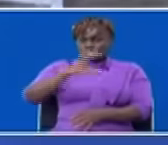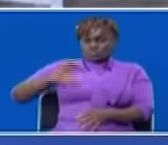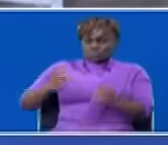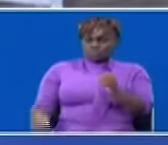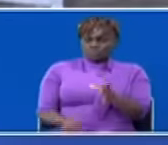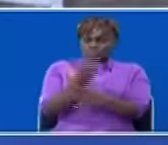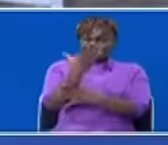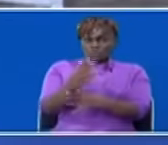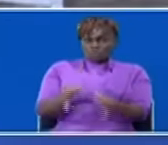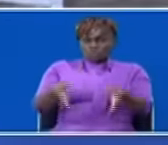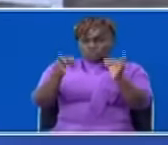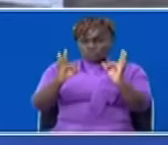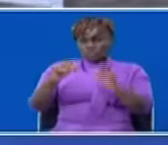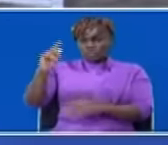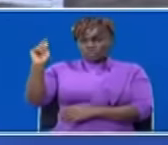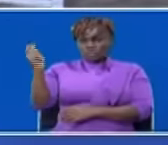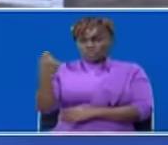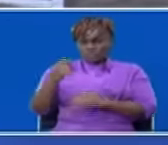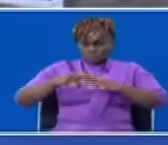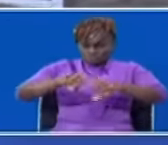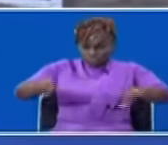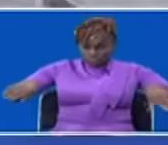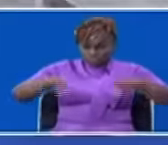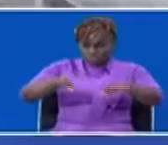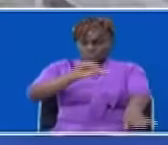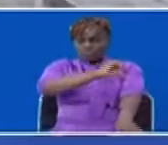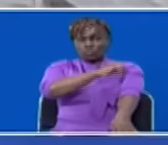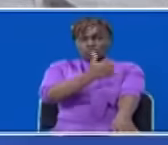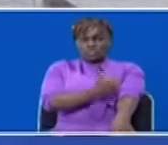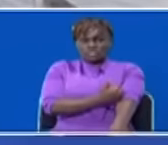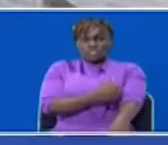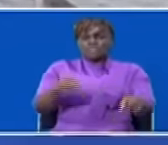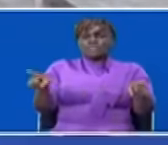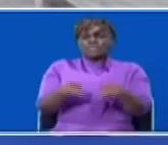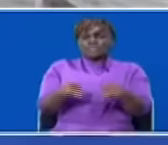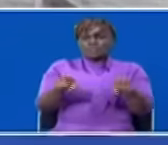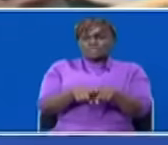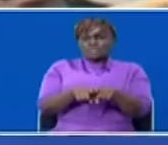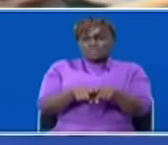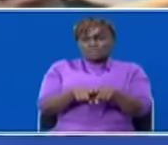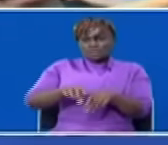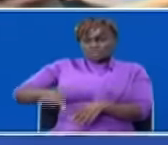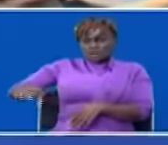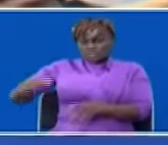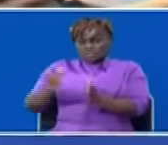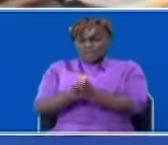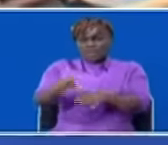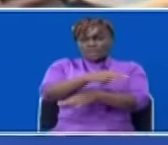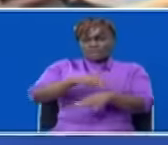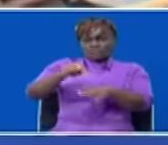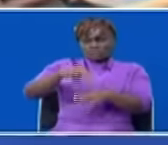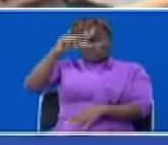formed comprising officials of the Kenya Maritime Authority, Department of Fisheries, and both the county and national